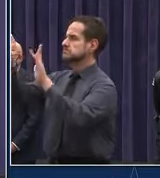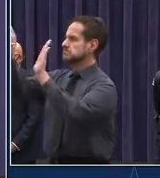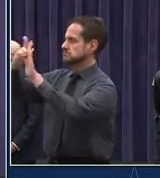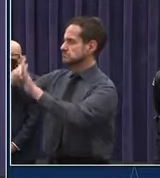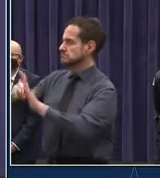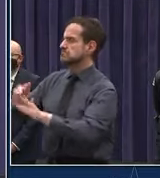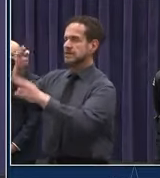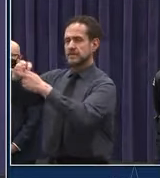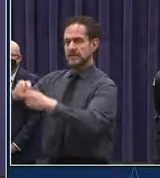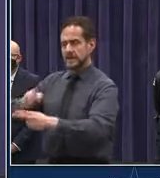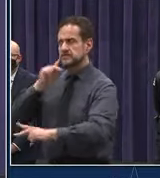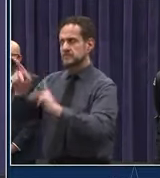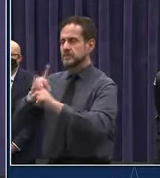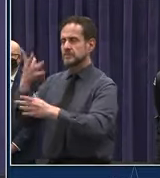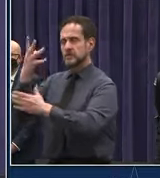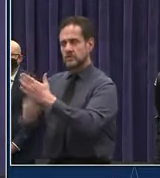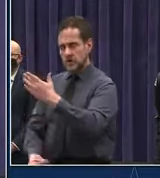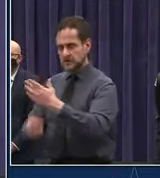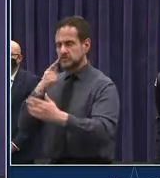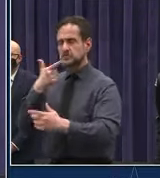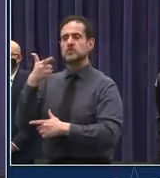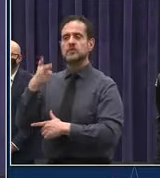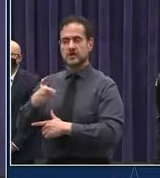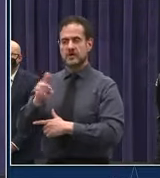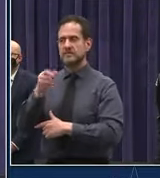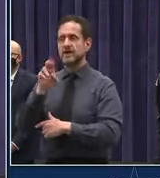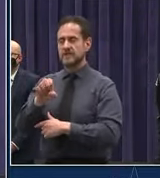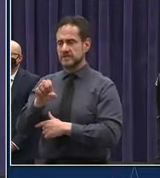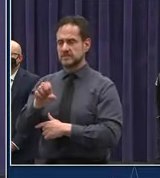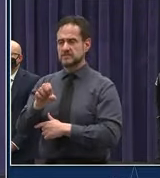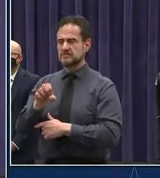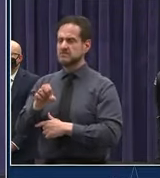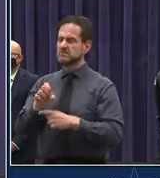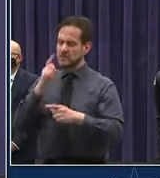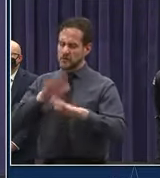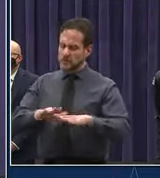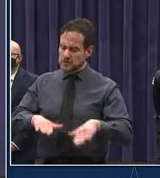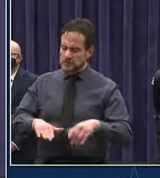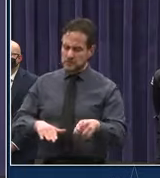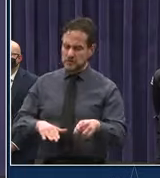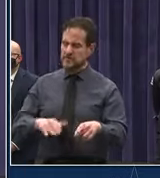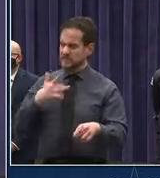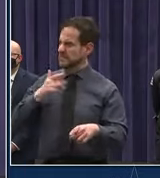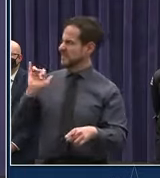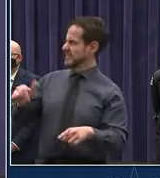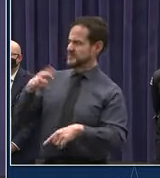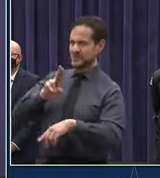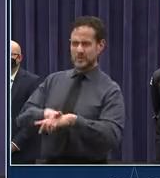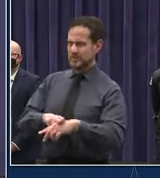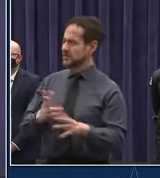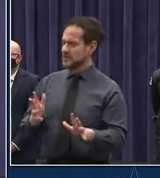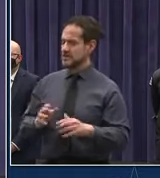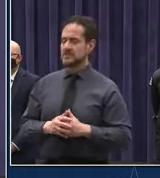over. Spoken to so many young people, as recently as this week in Little